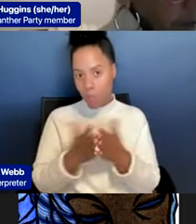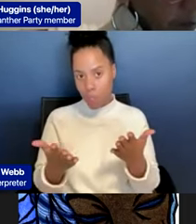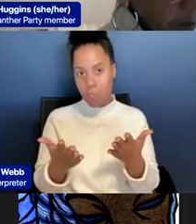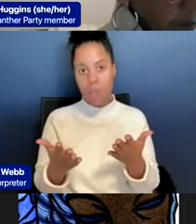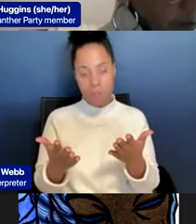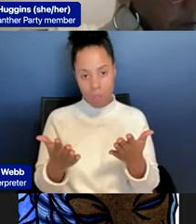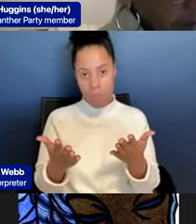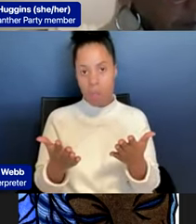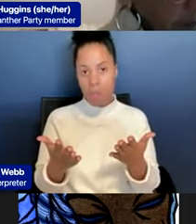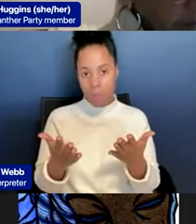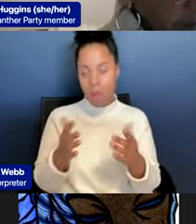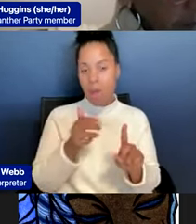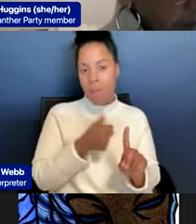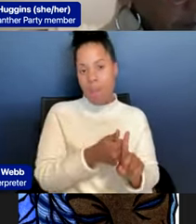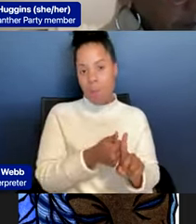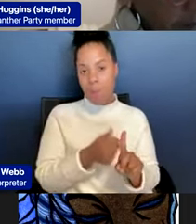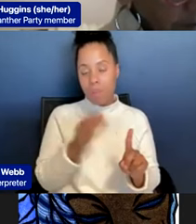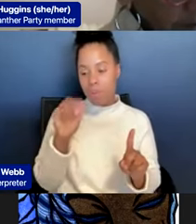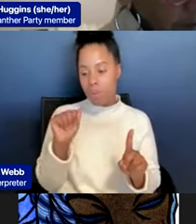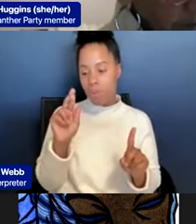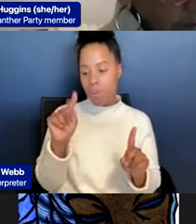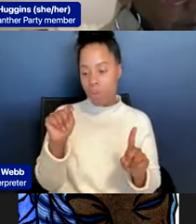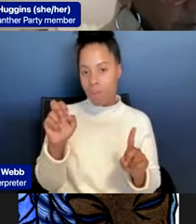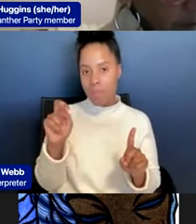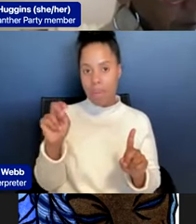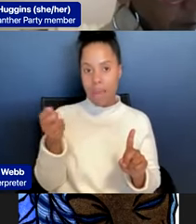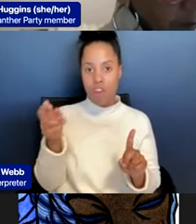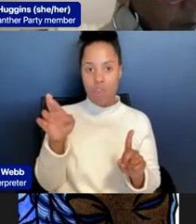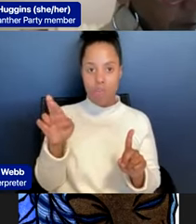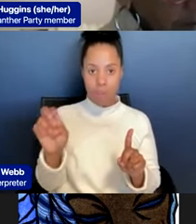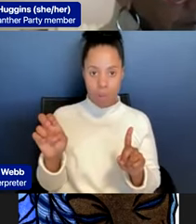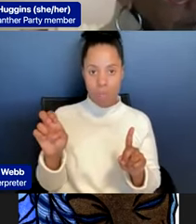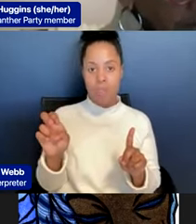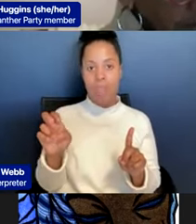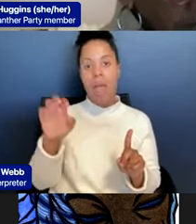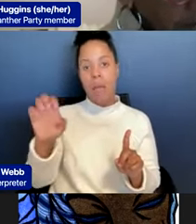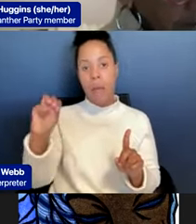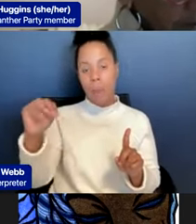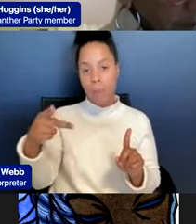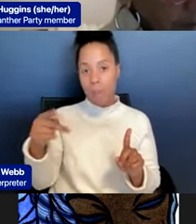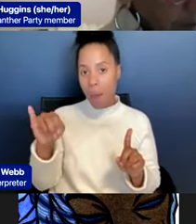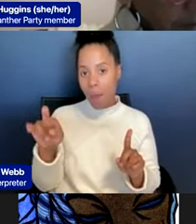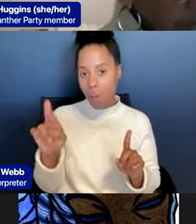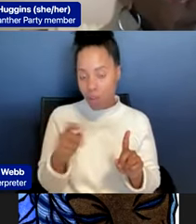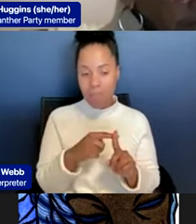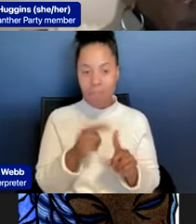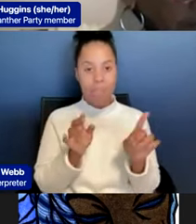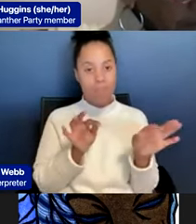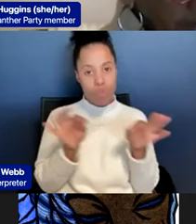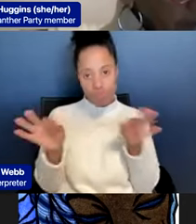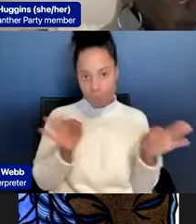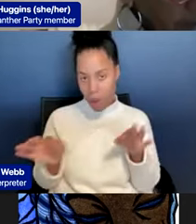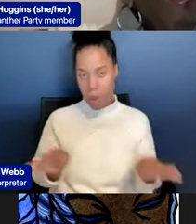Hardin Negri's text, Empire, which actually described the disillusionment of the nation